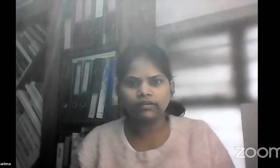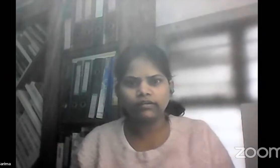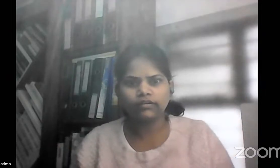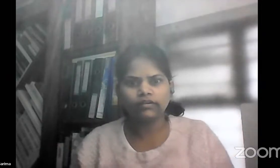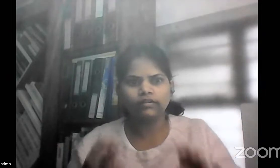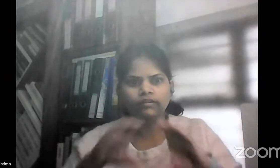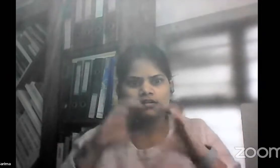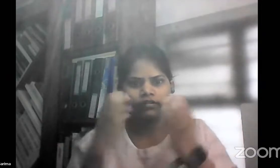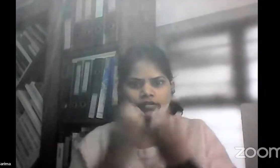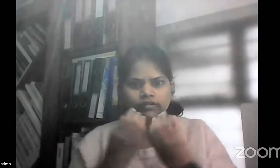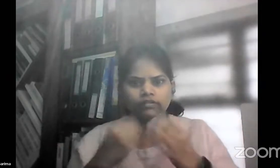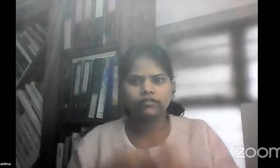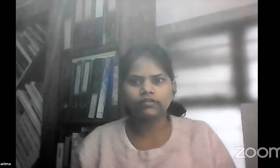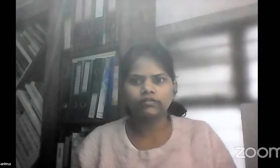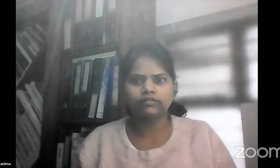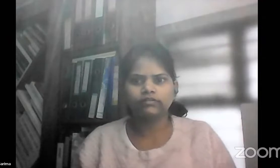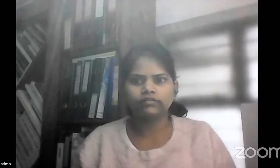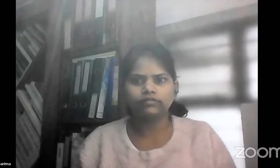for today.